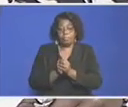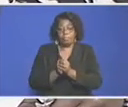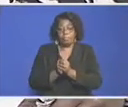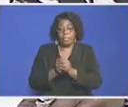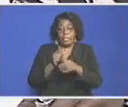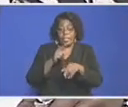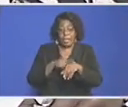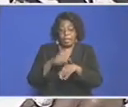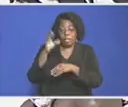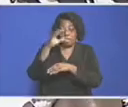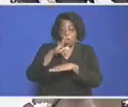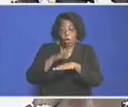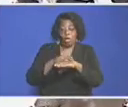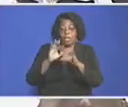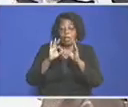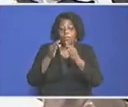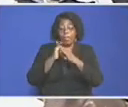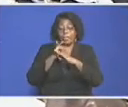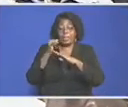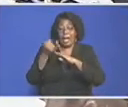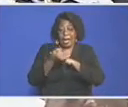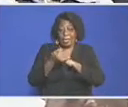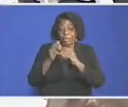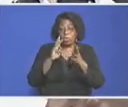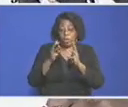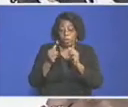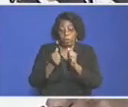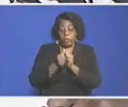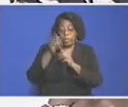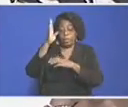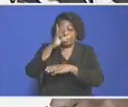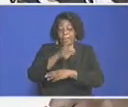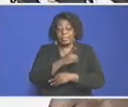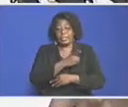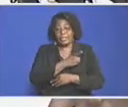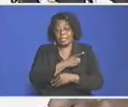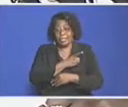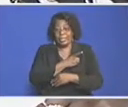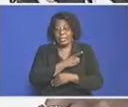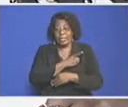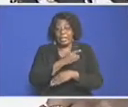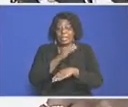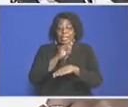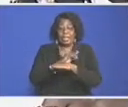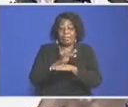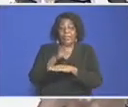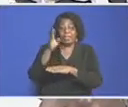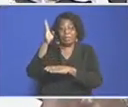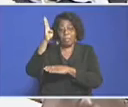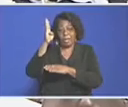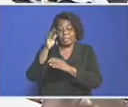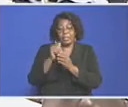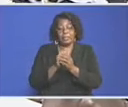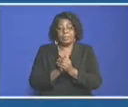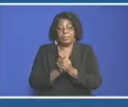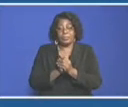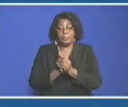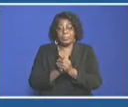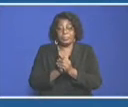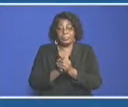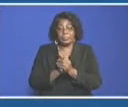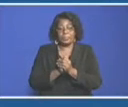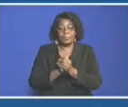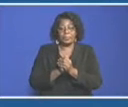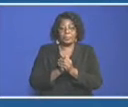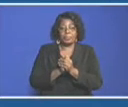It's time now for a check on Family Island weather with Chief Meteorologist Basil Dean. Good evening, Basil. Thank